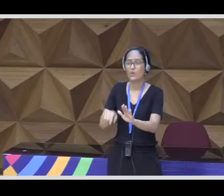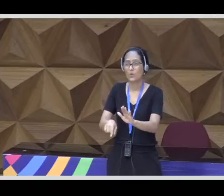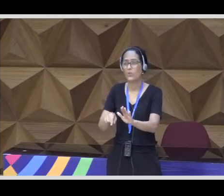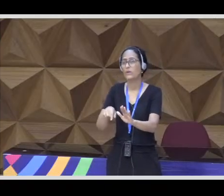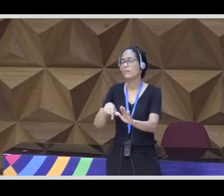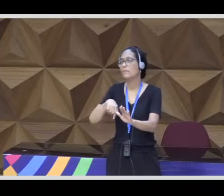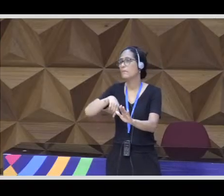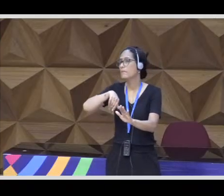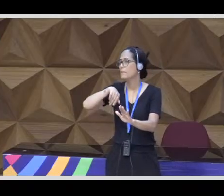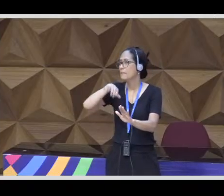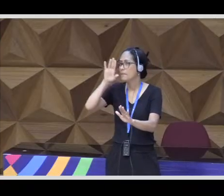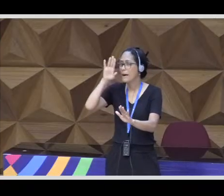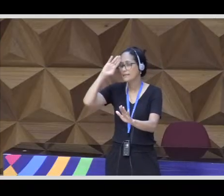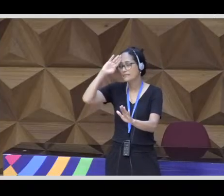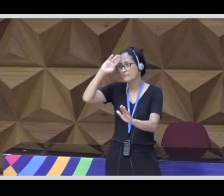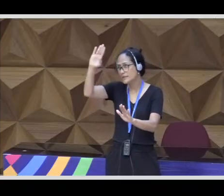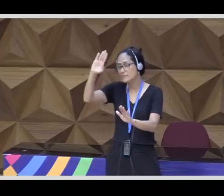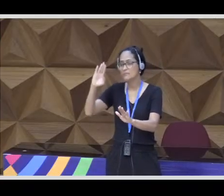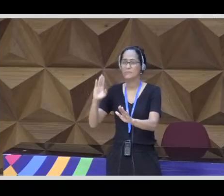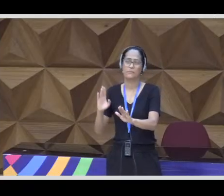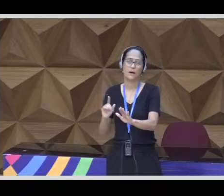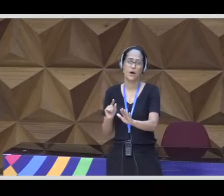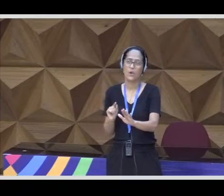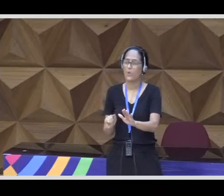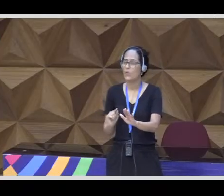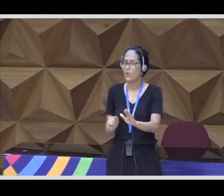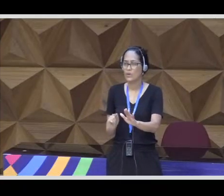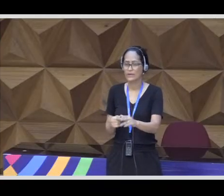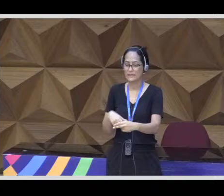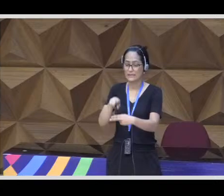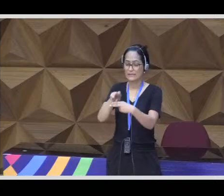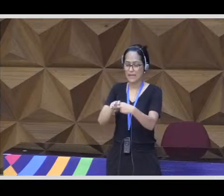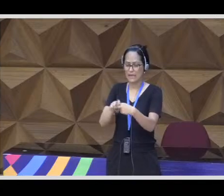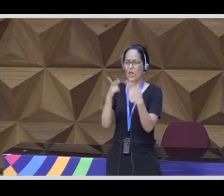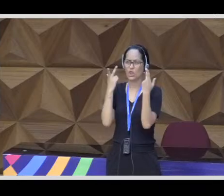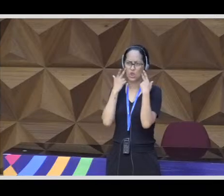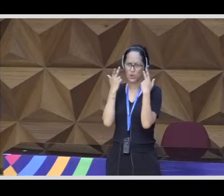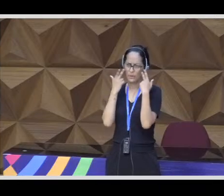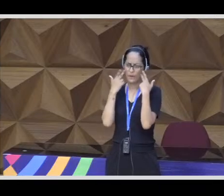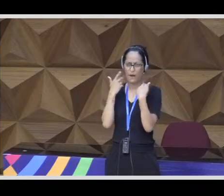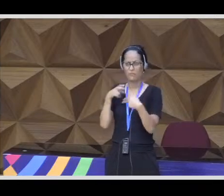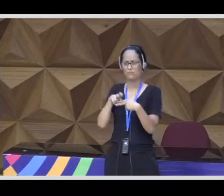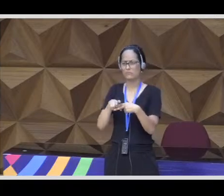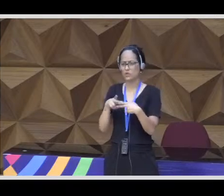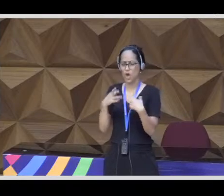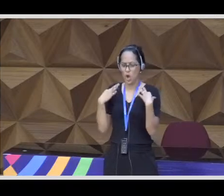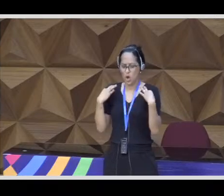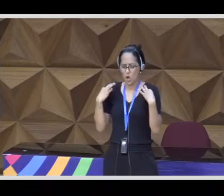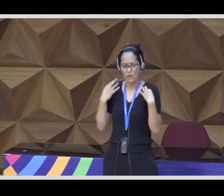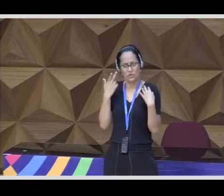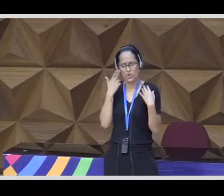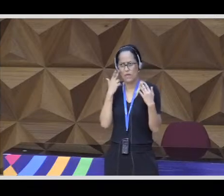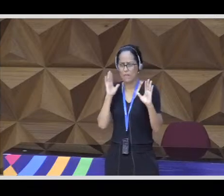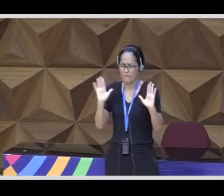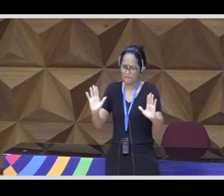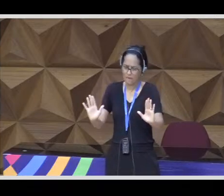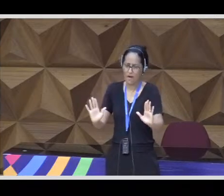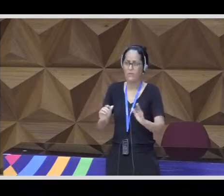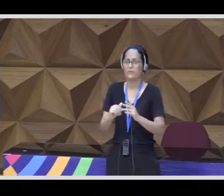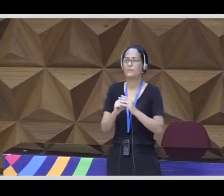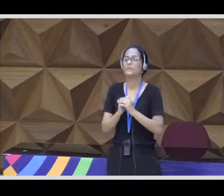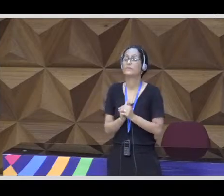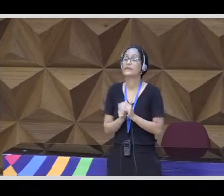in a regular chair without any extra features, and you're just wearing your normal clothes. And then from there, yeah, you could do